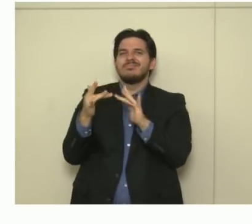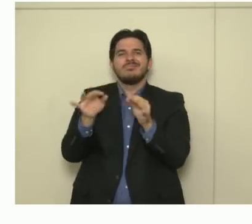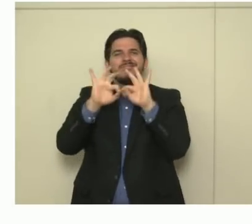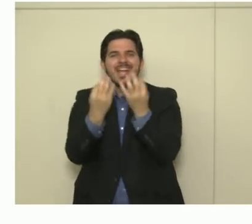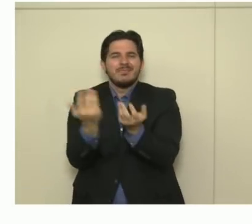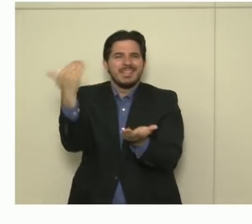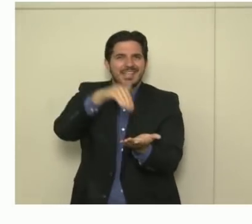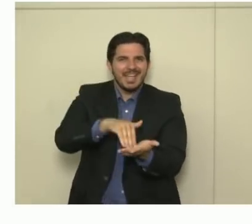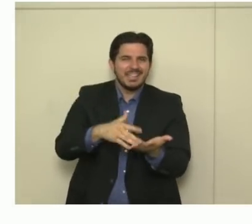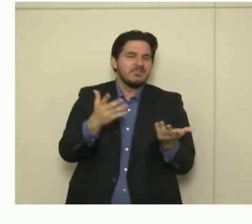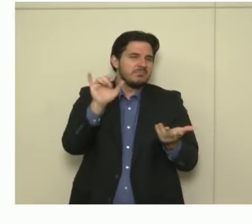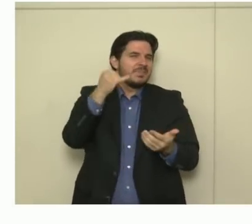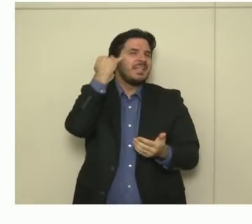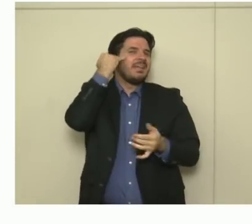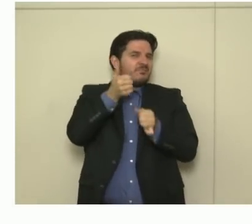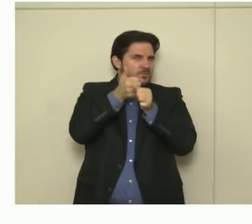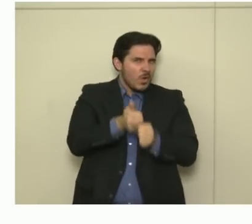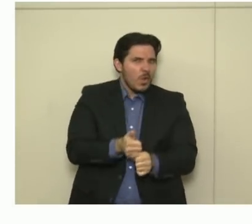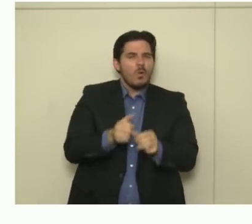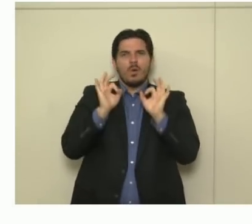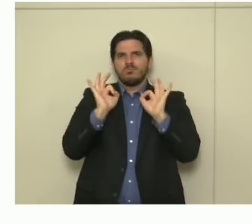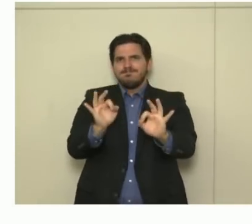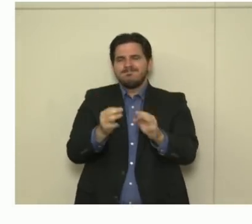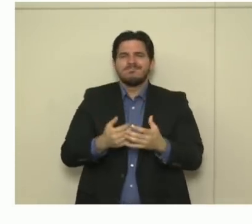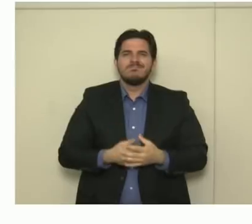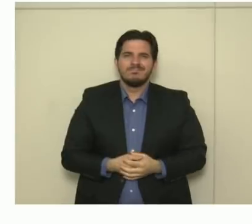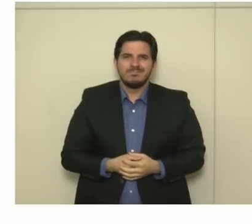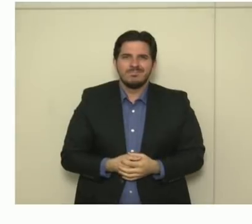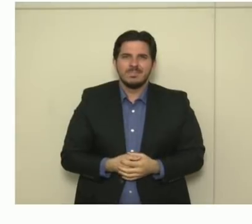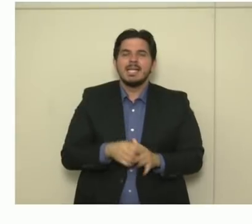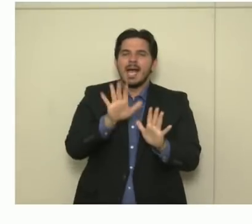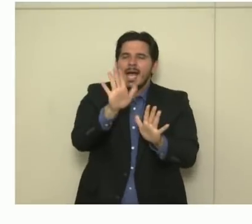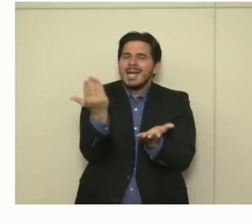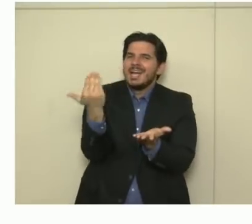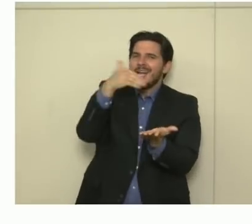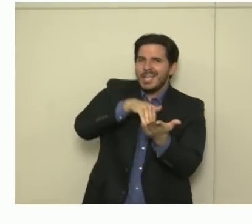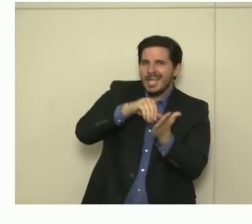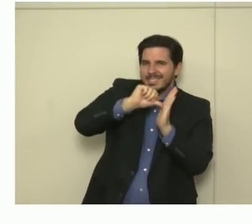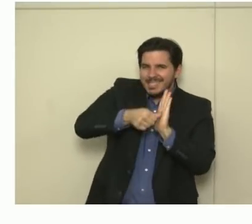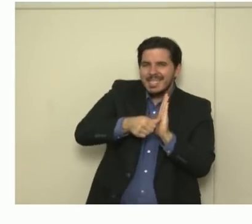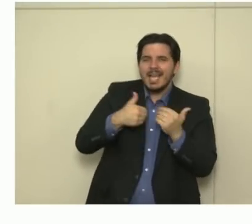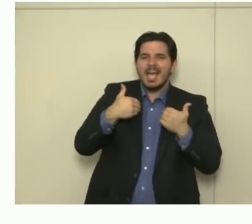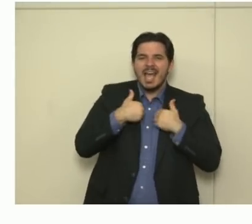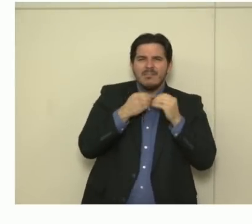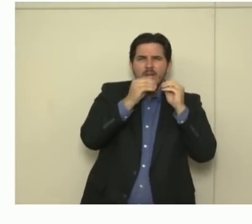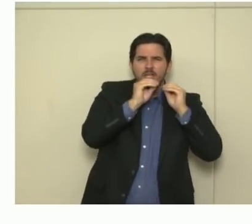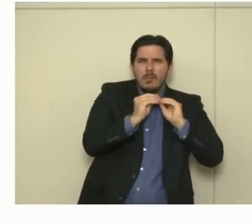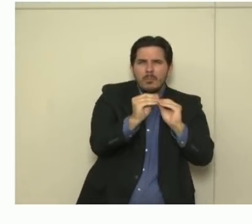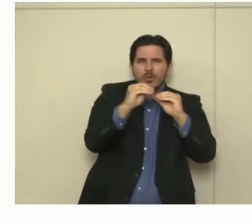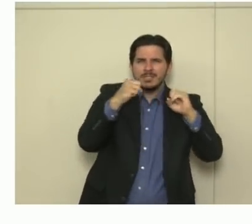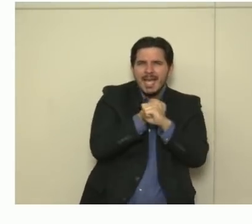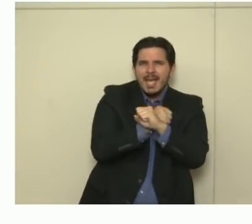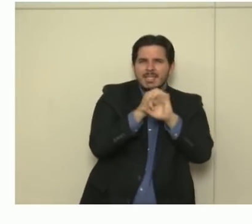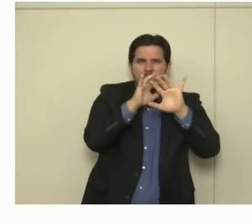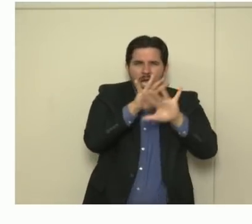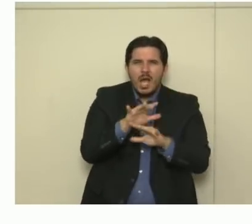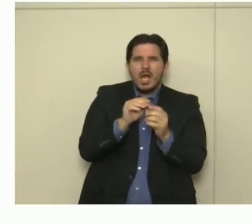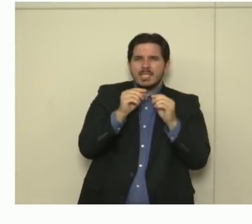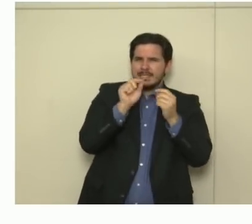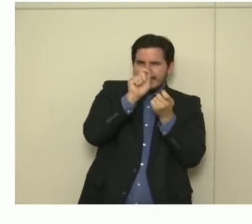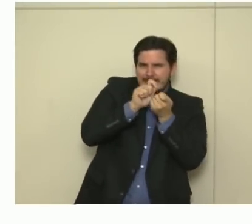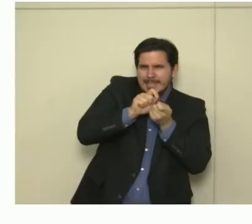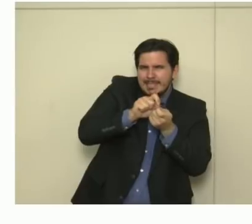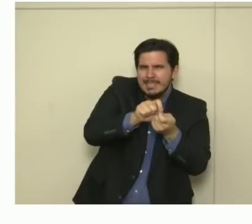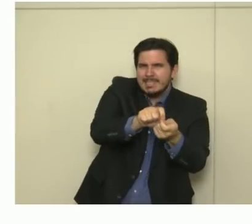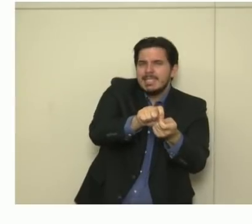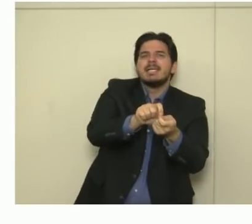that. As I said, there's a lot of fine detail about these metrics, and I'll come back to those later